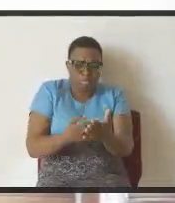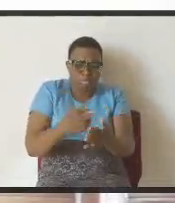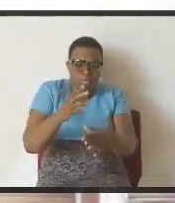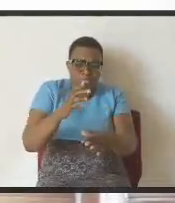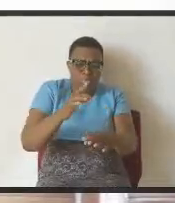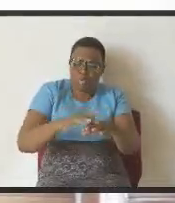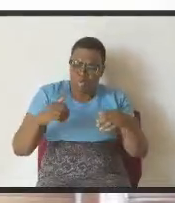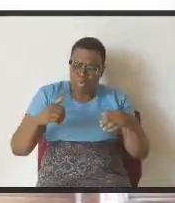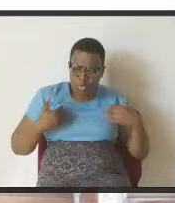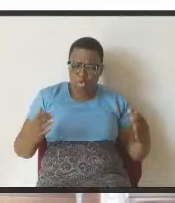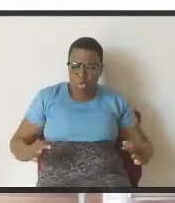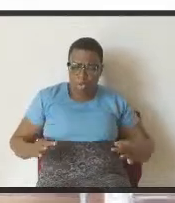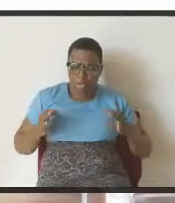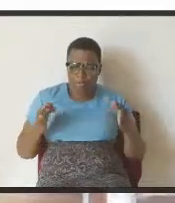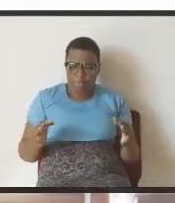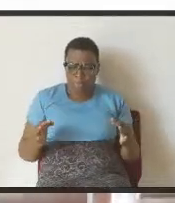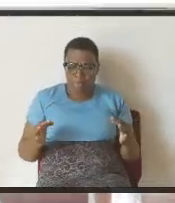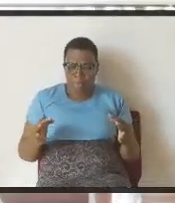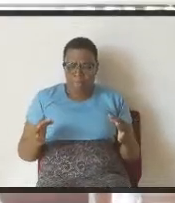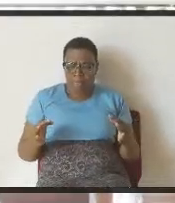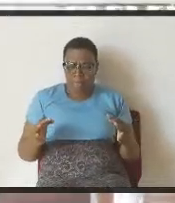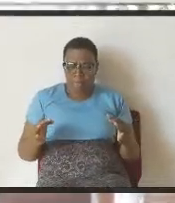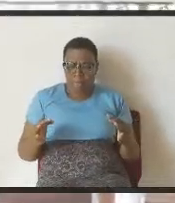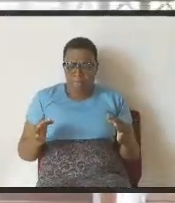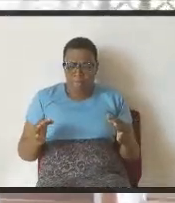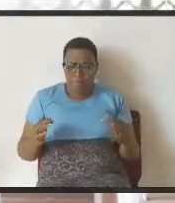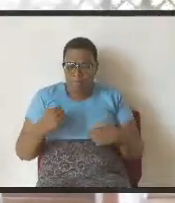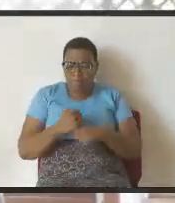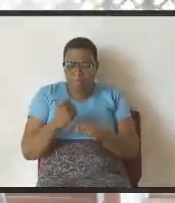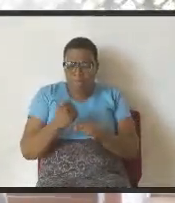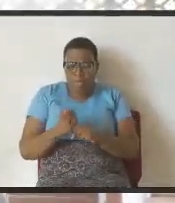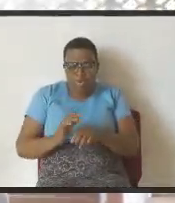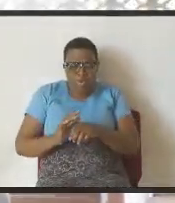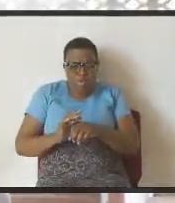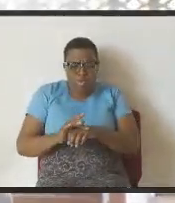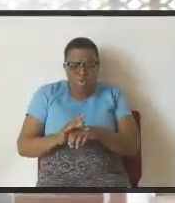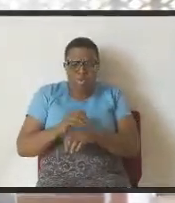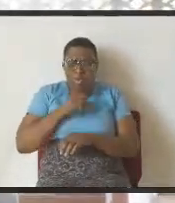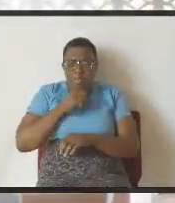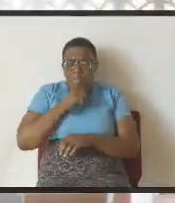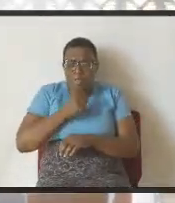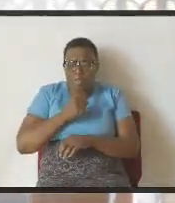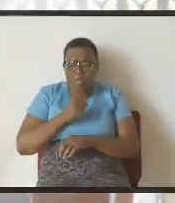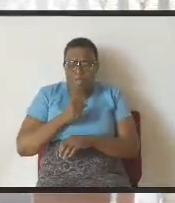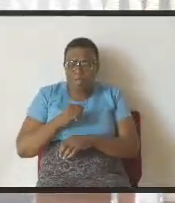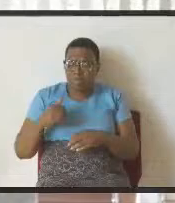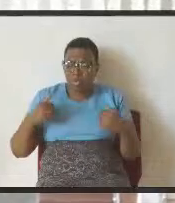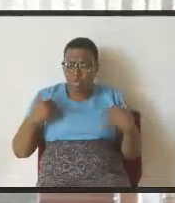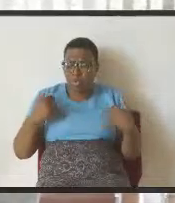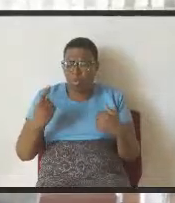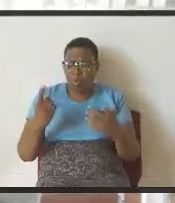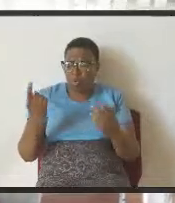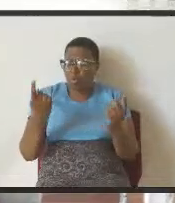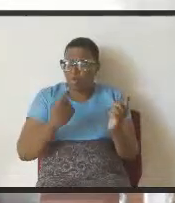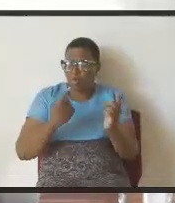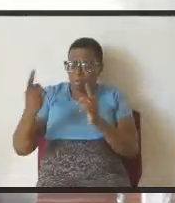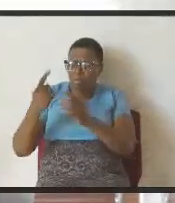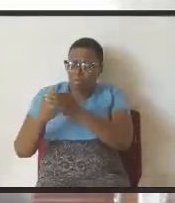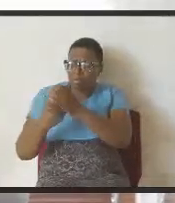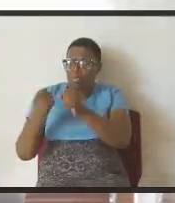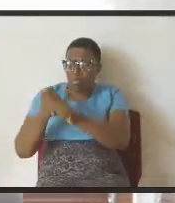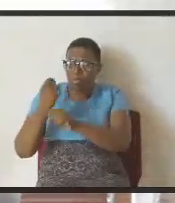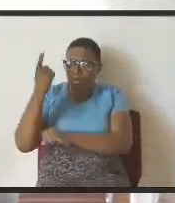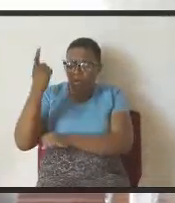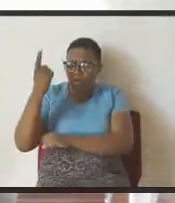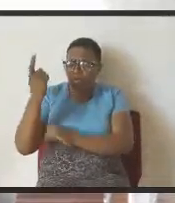life, and call that at an early age, this young one would come to trust you